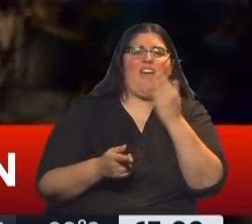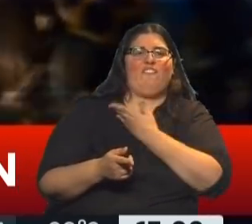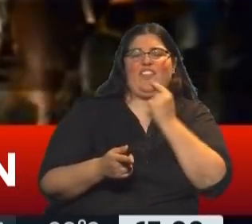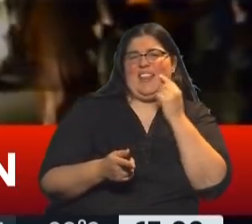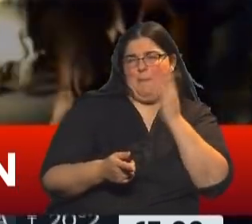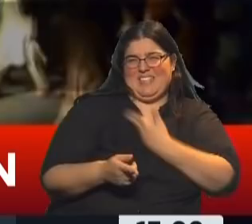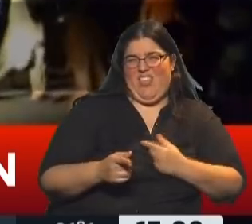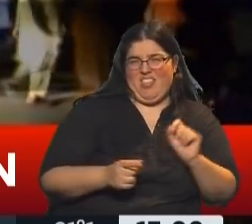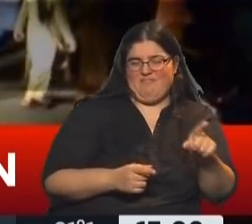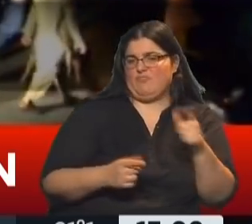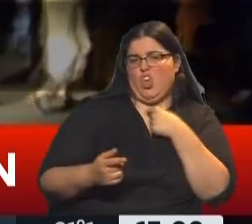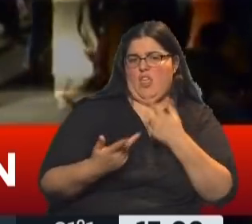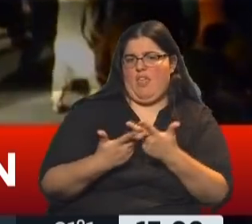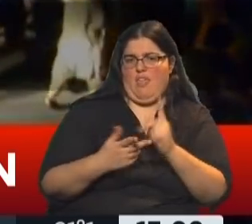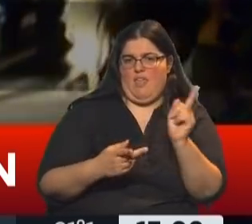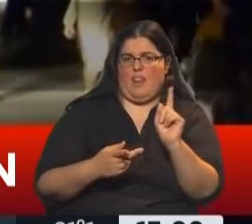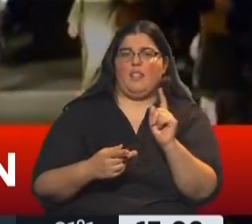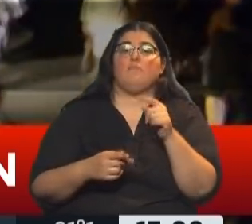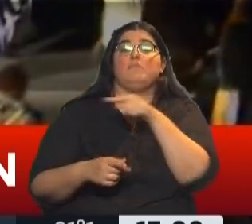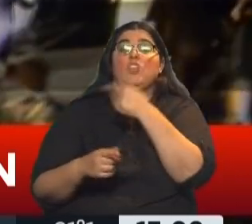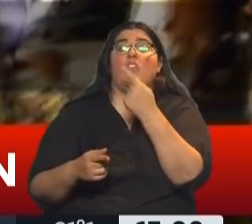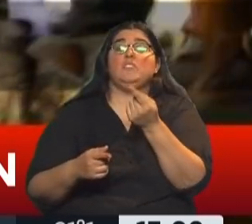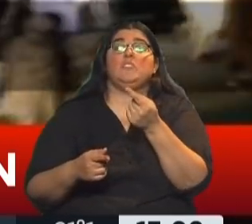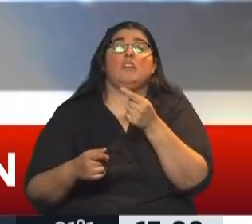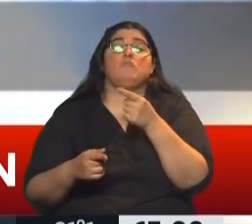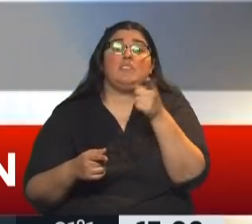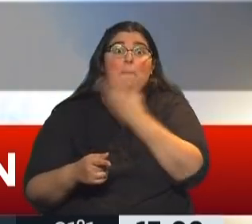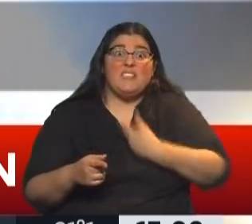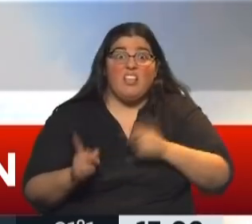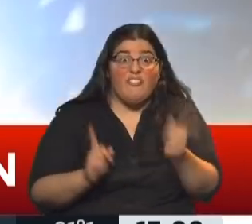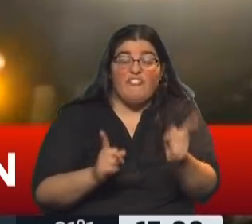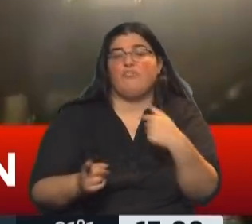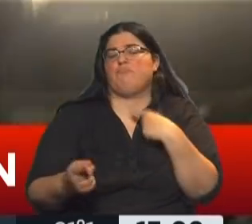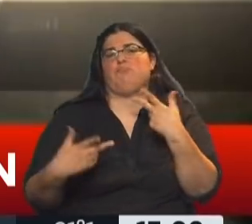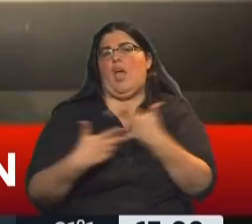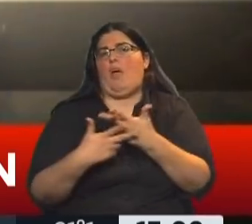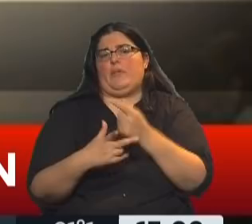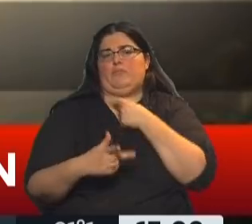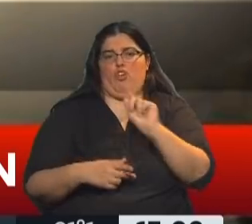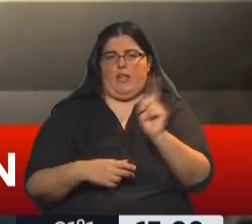Their condition is that as long as Ashraf Ghani is there, we are not going to talk to the Afghan government.